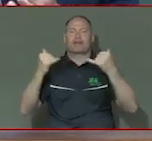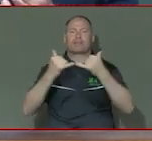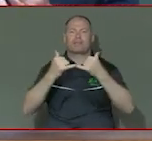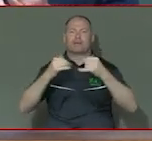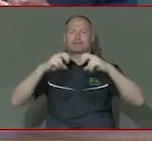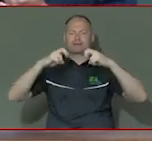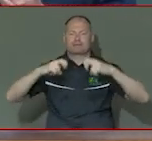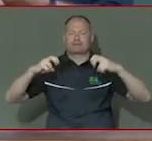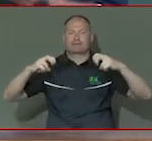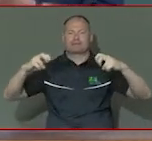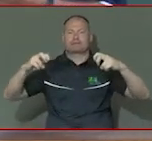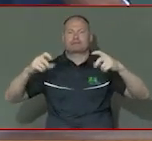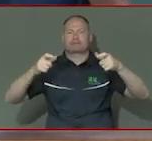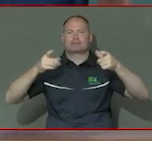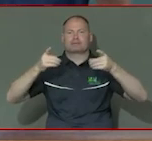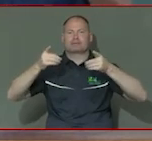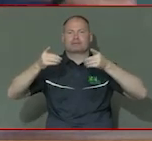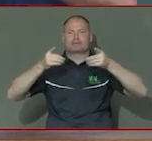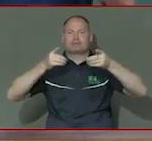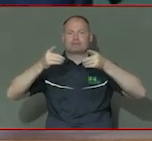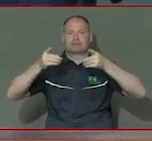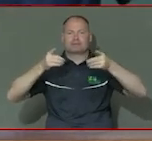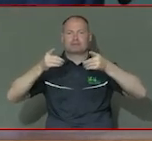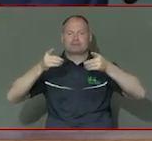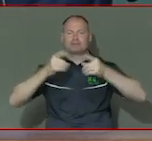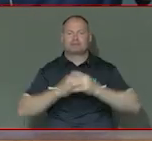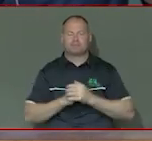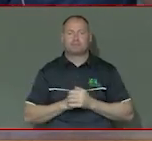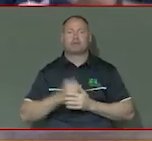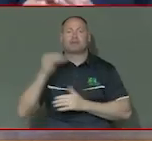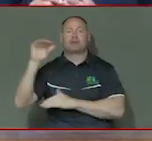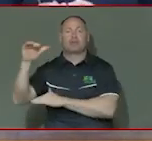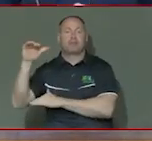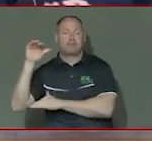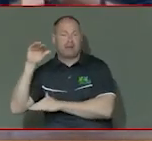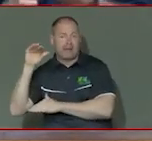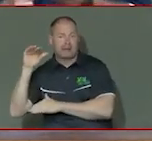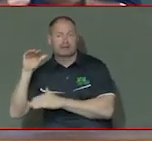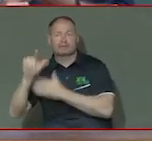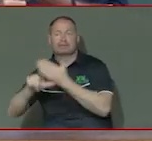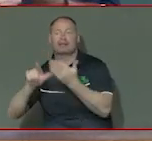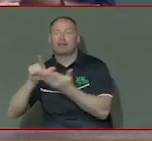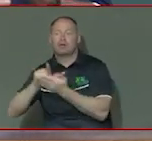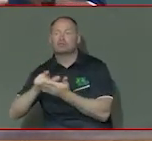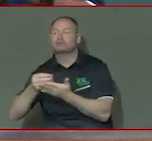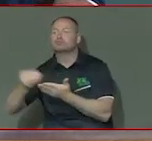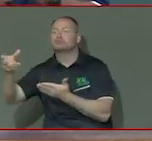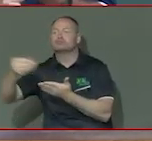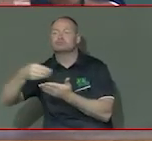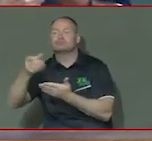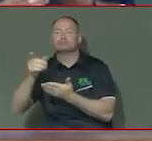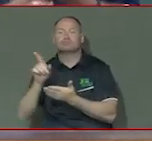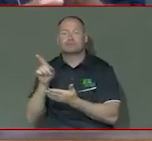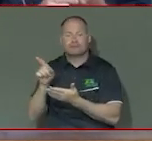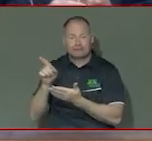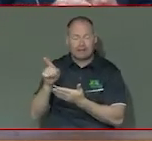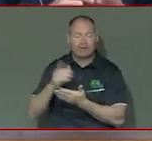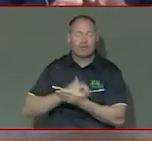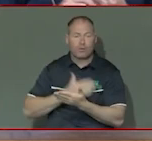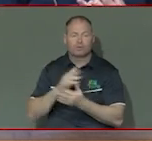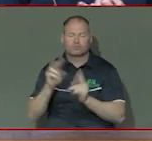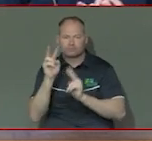The banks, the people lending money or borrowing money to the company. They would like to check that return on